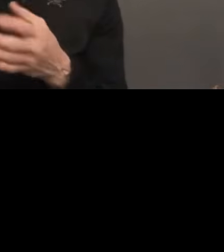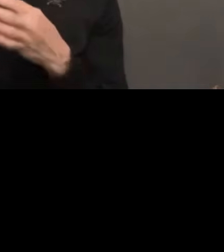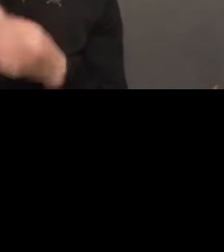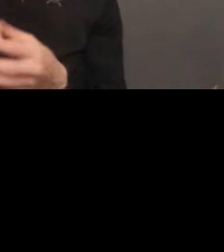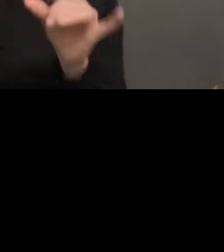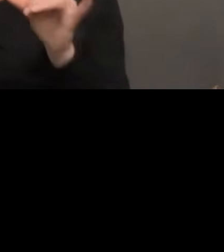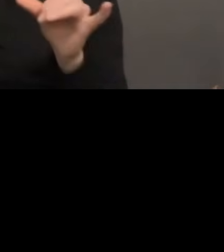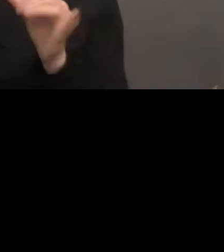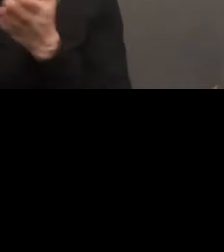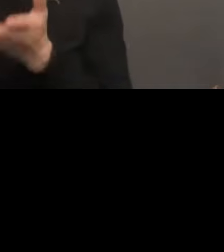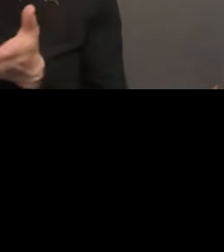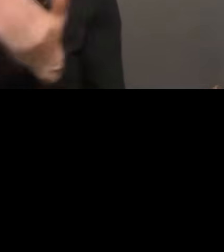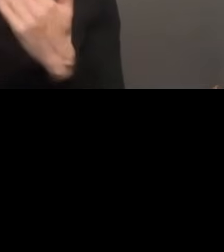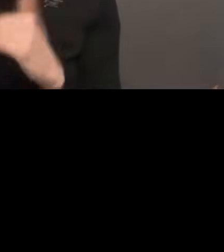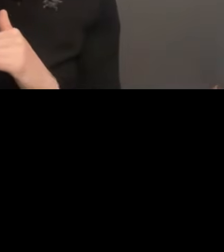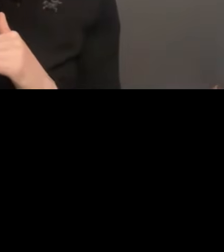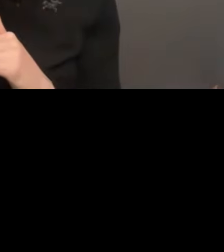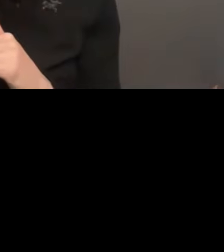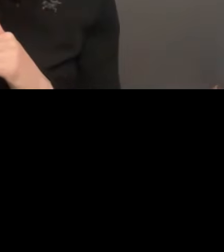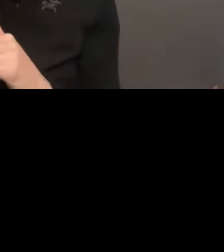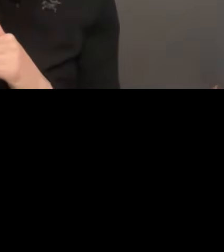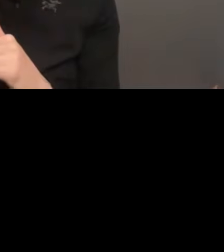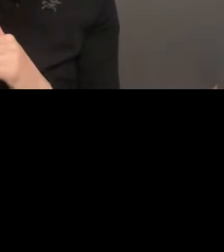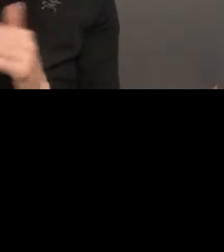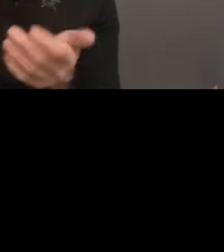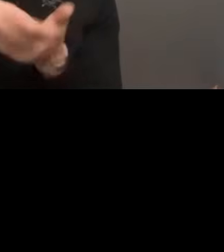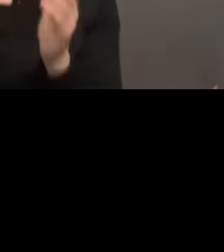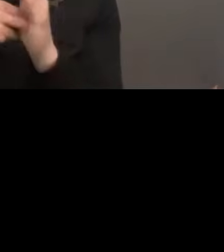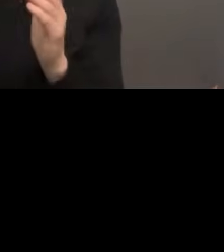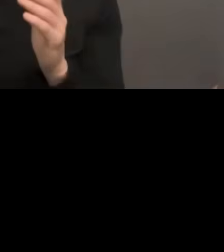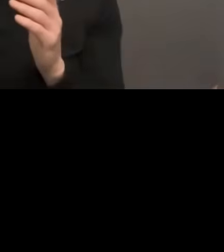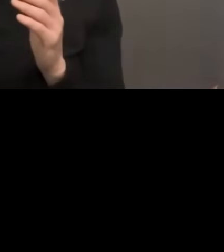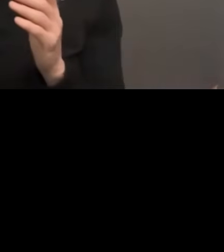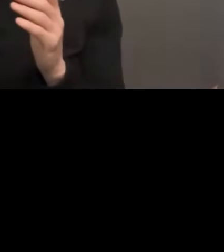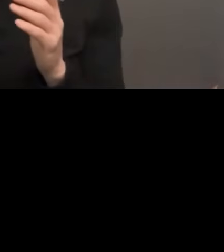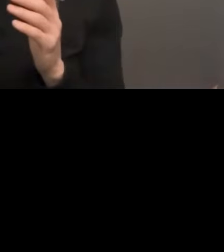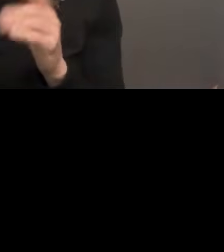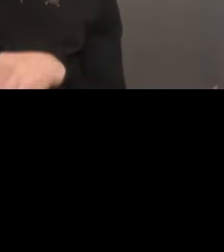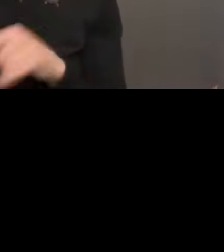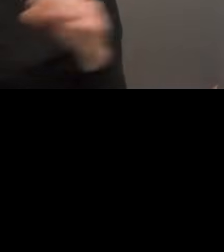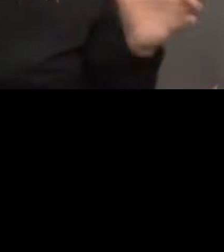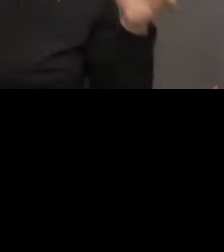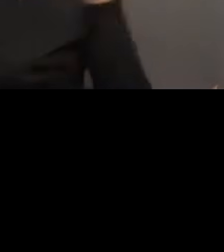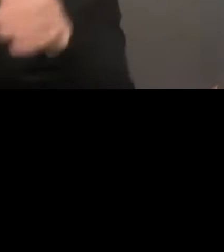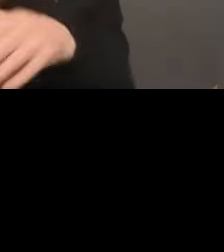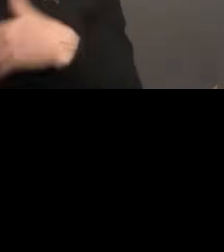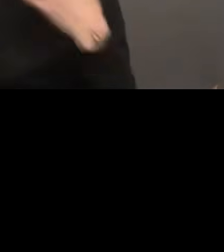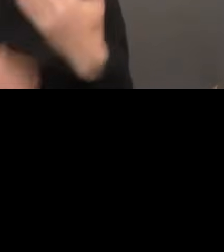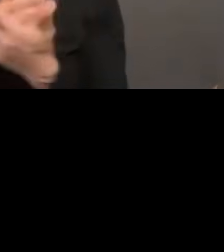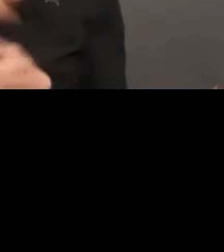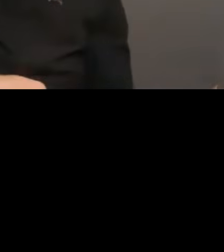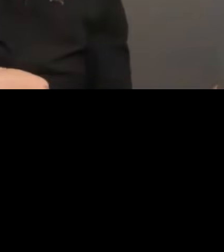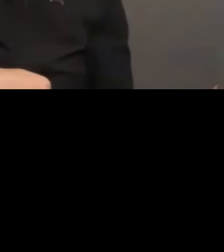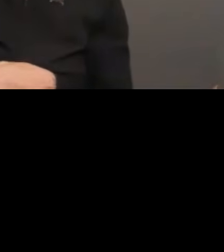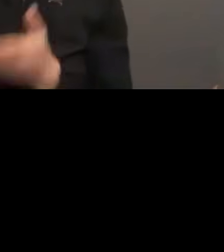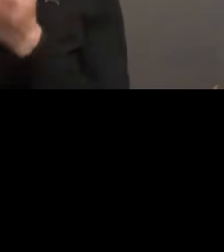ship was limited, meaning they were limited in how many drums they could ship by the